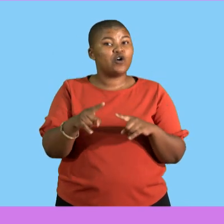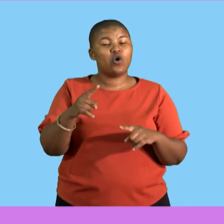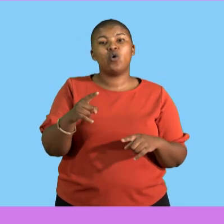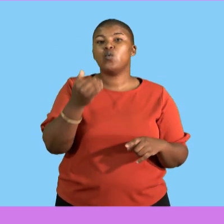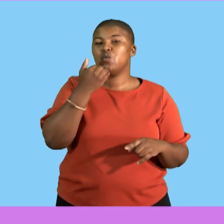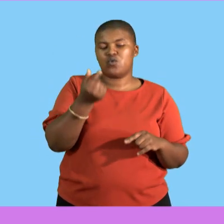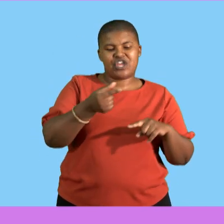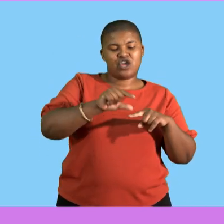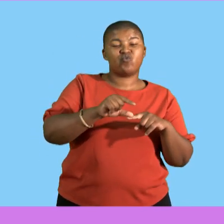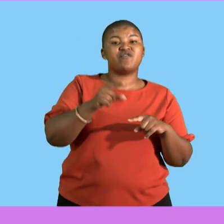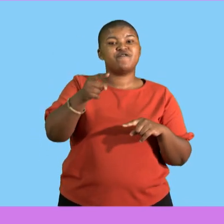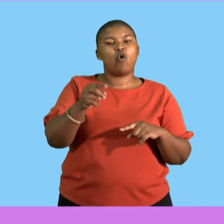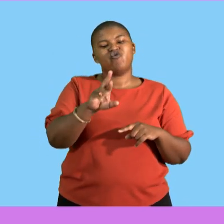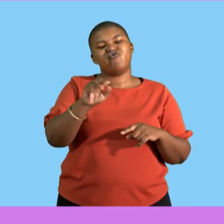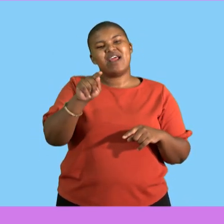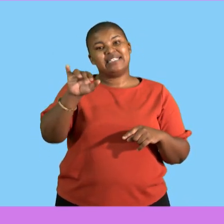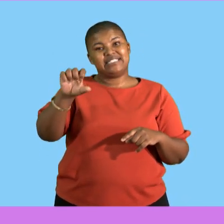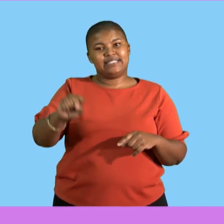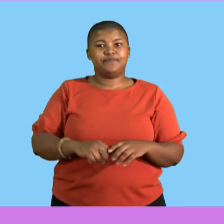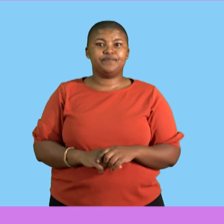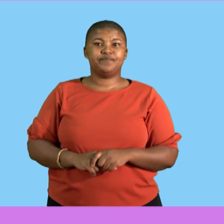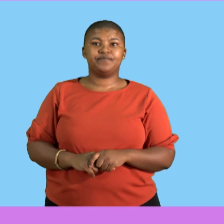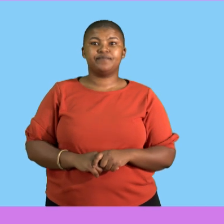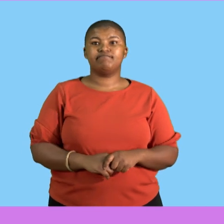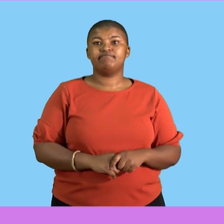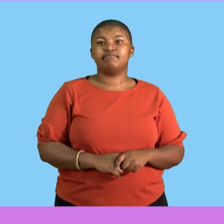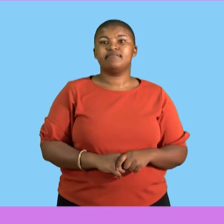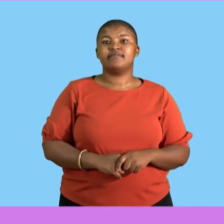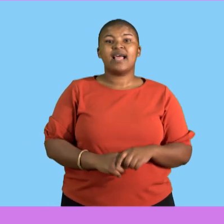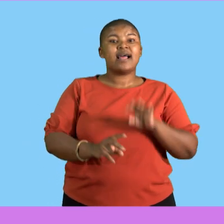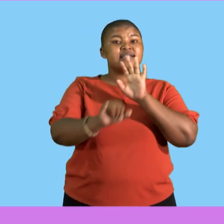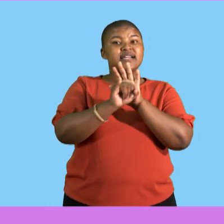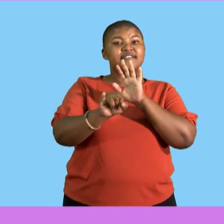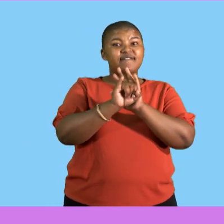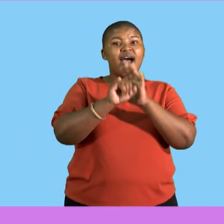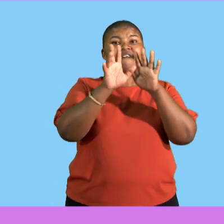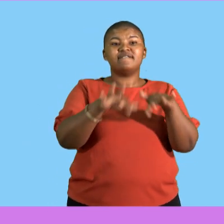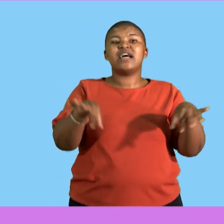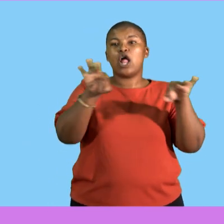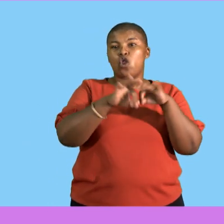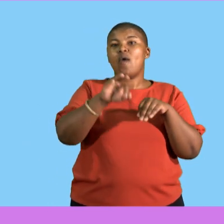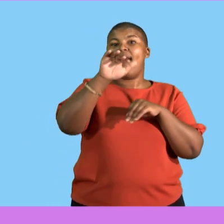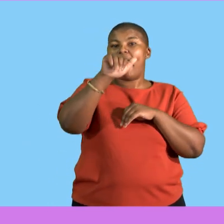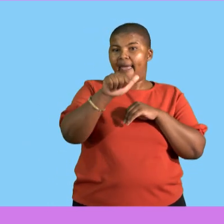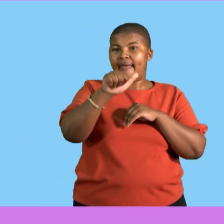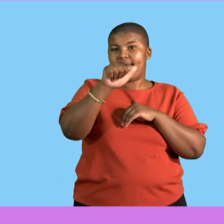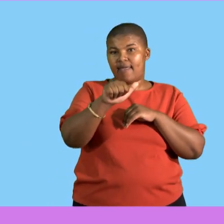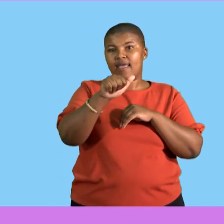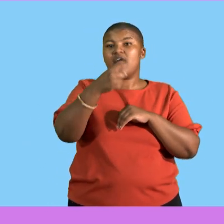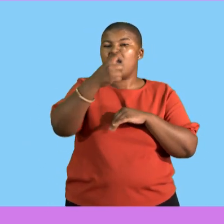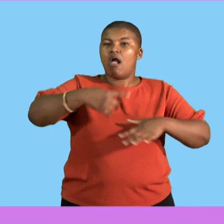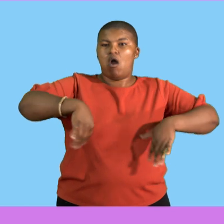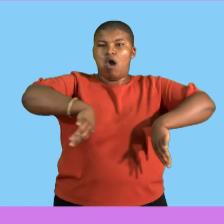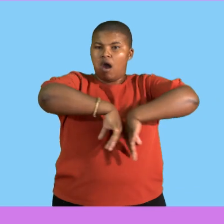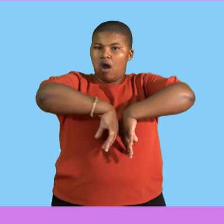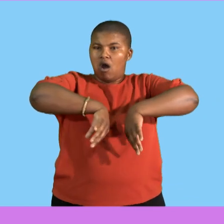according to the increase in rates. Now, determine the value of A, the percentage increase for refuge